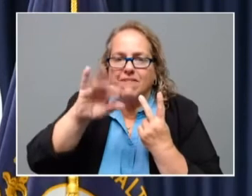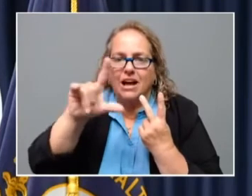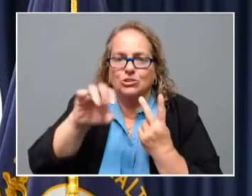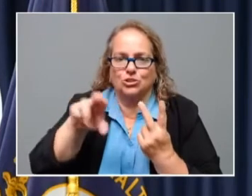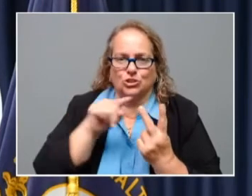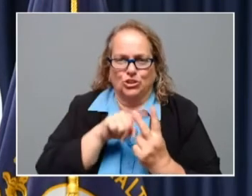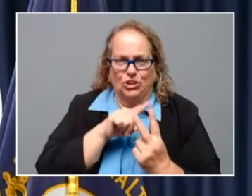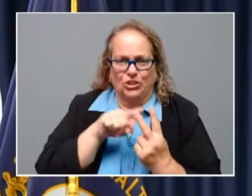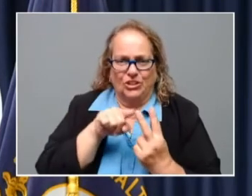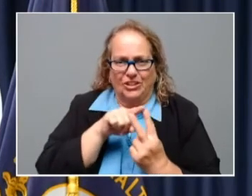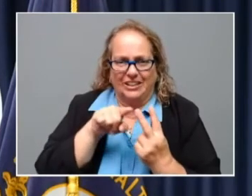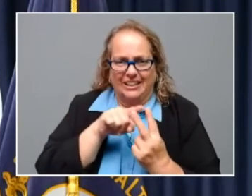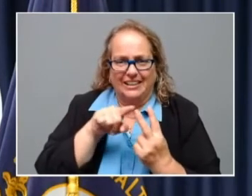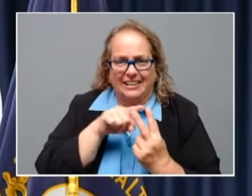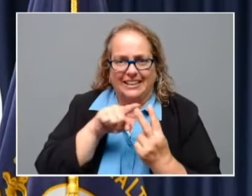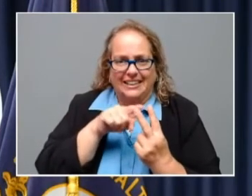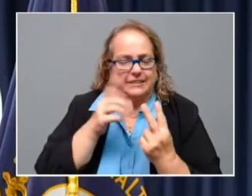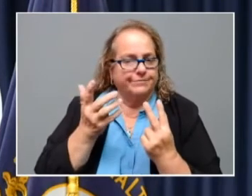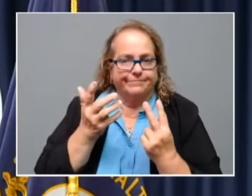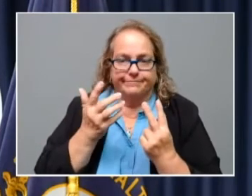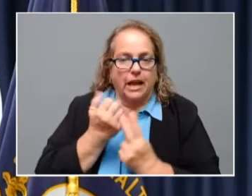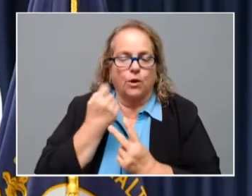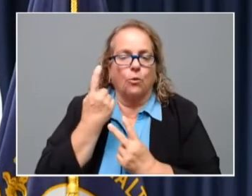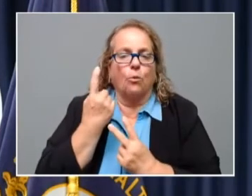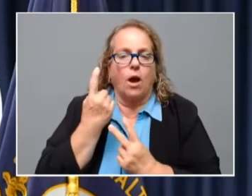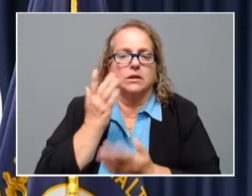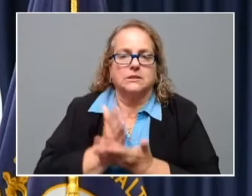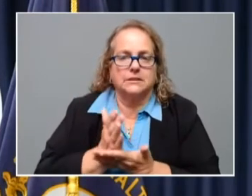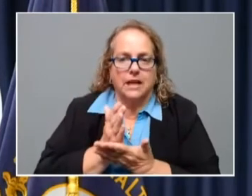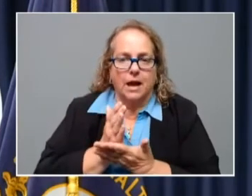definitely see the difference there.